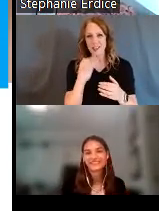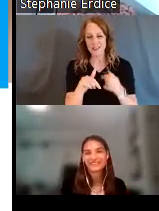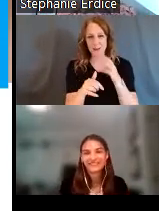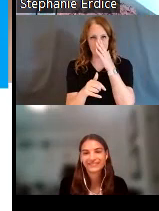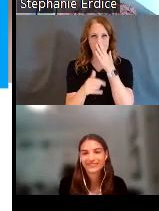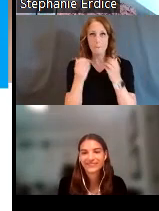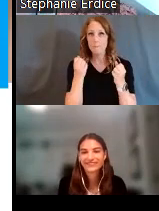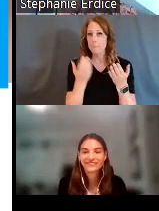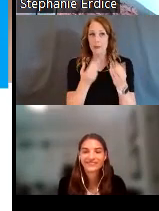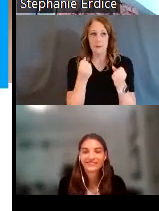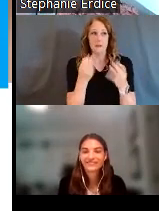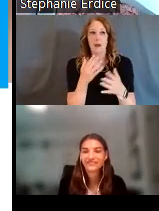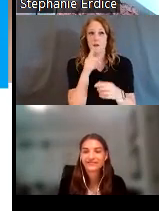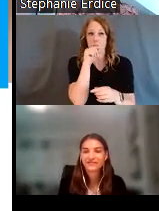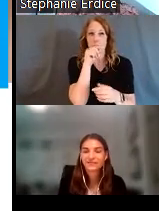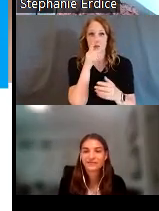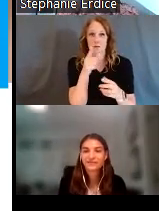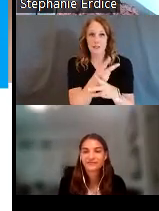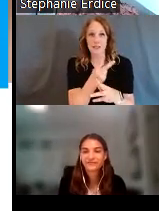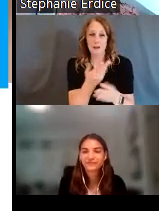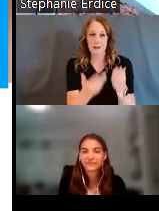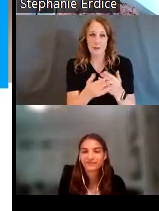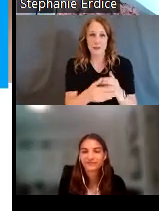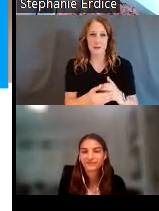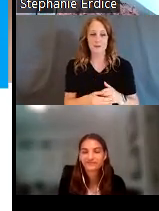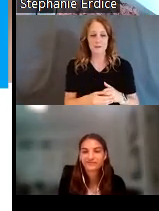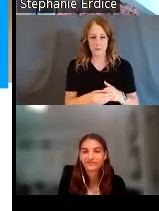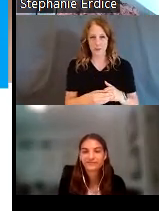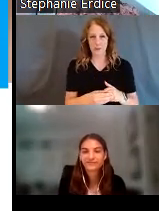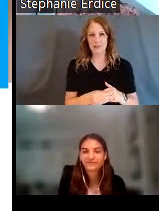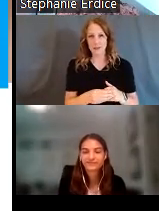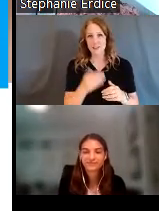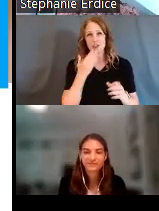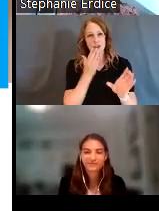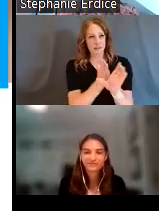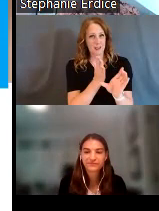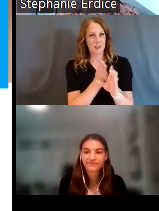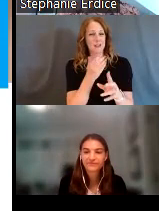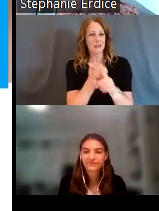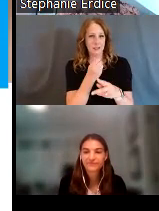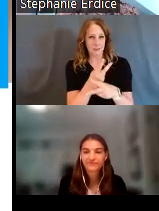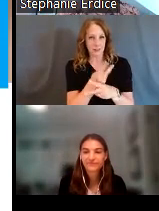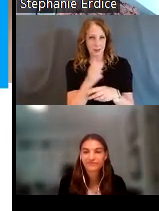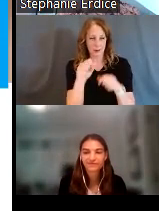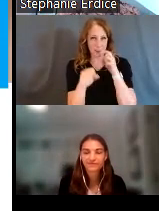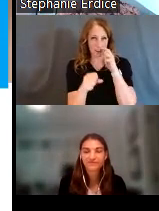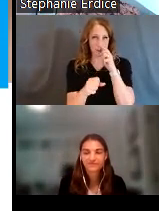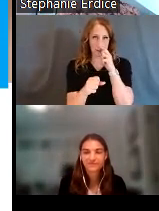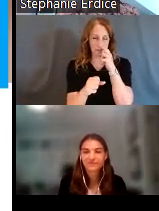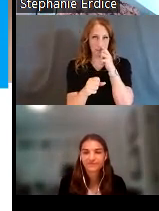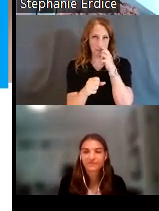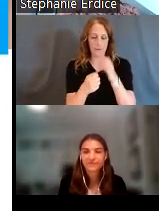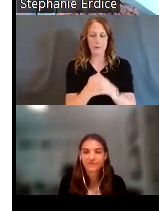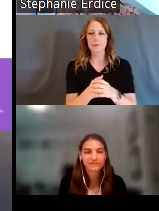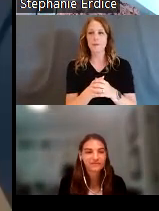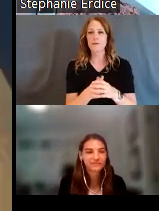bunch of birds that you take care of too. So, absolutely can good psychological um, self-care there.